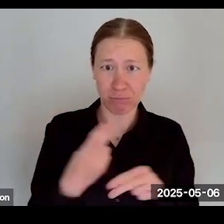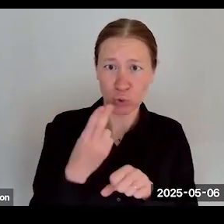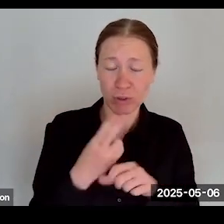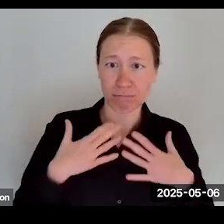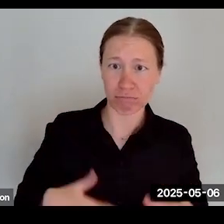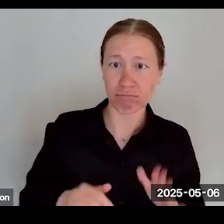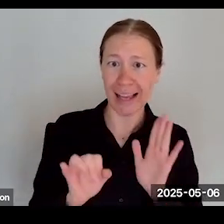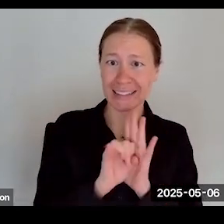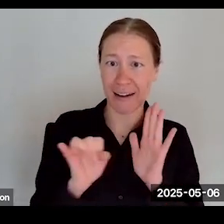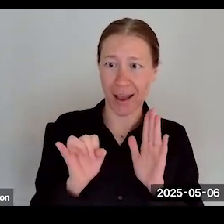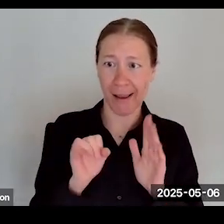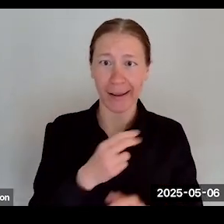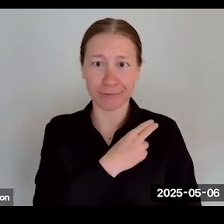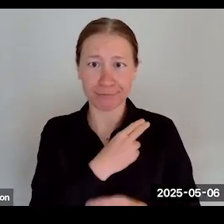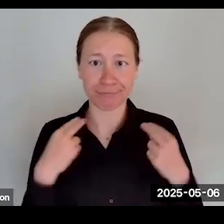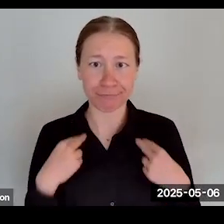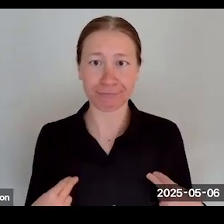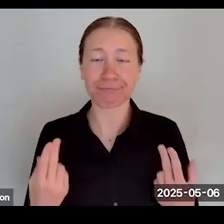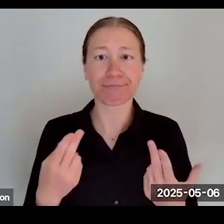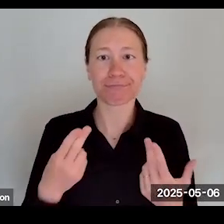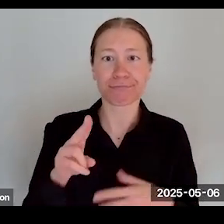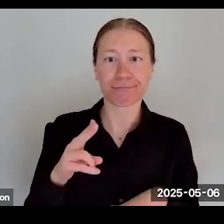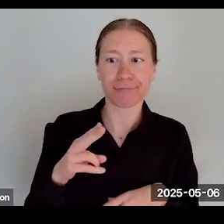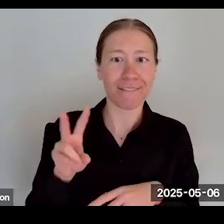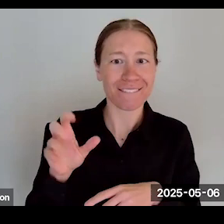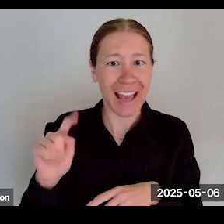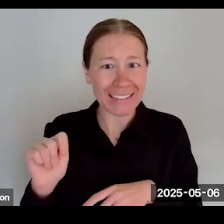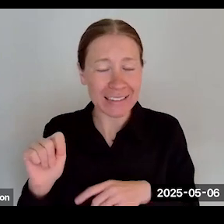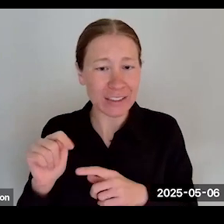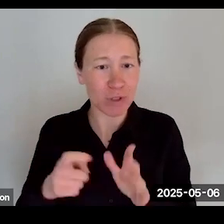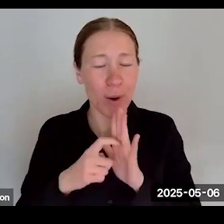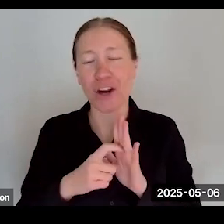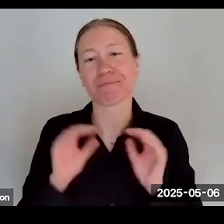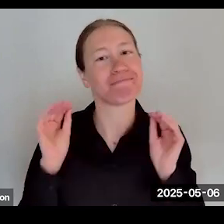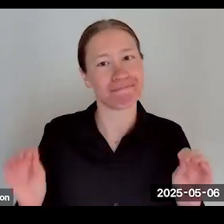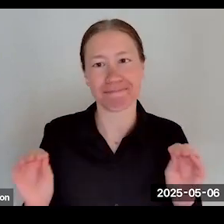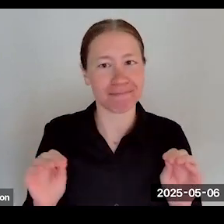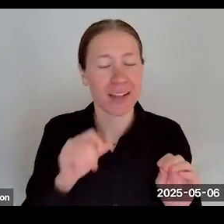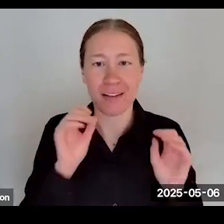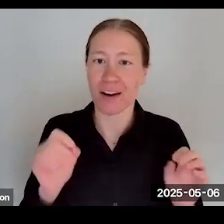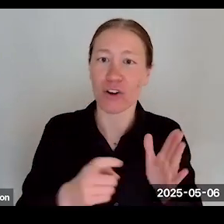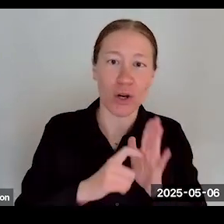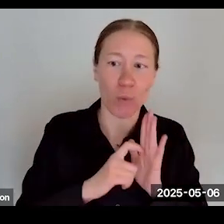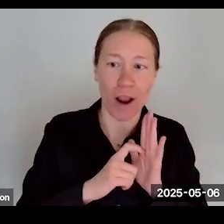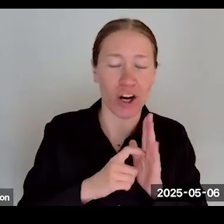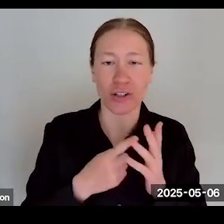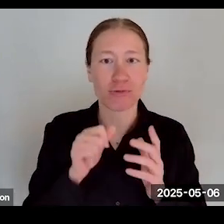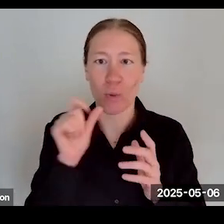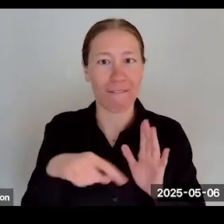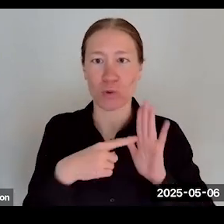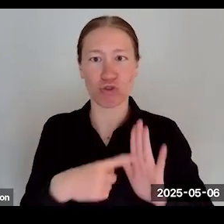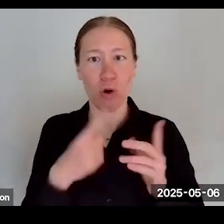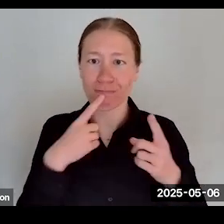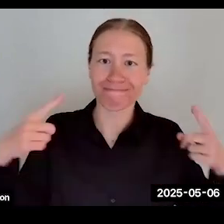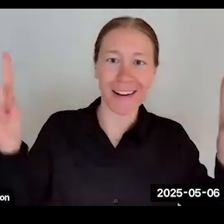harnesses? Absolutely not. Service animals are not required to be marked in any special way to indicate their designation as a service